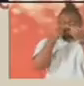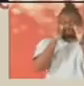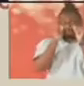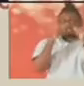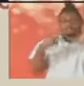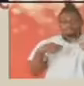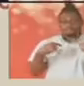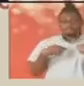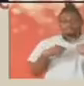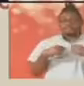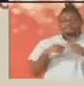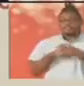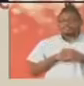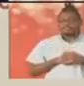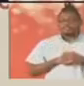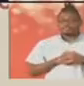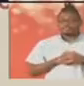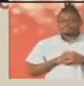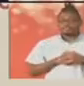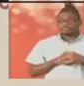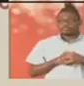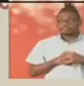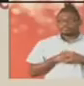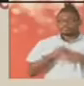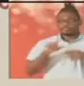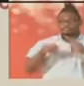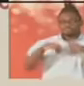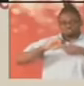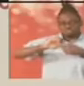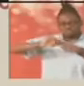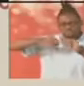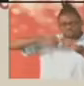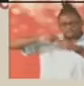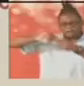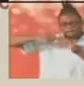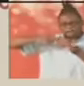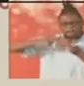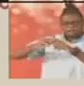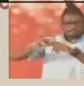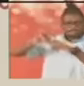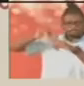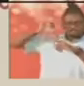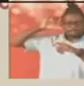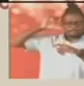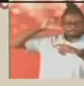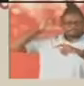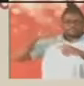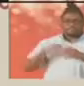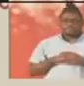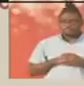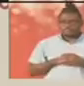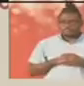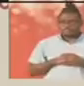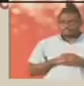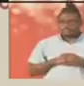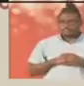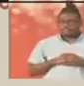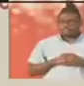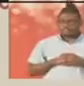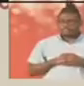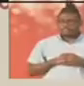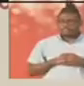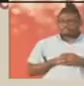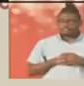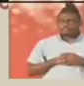nose. If you wish, you can cross the loop before you put it over the ear, over the nose, over the other